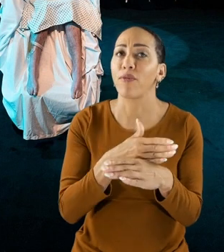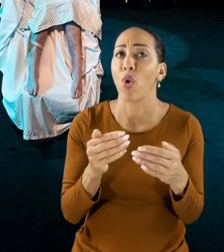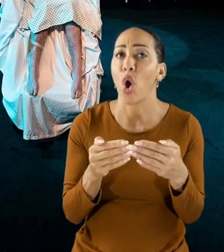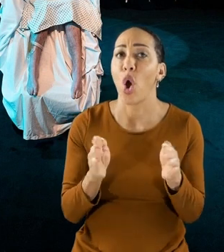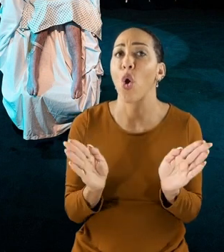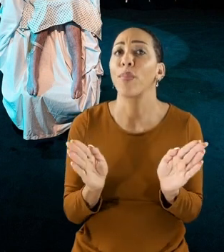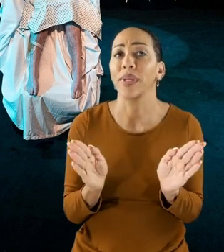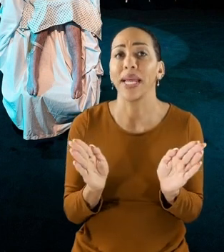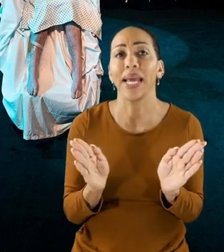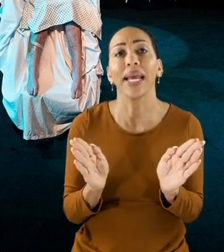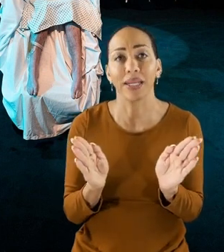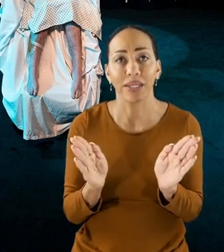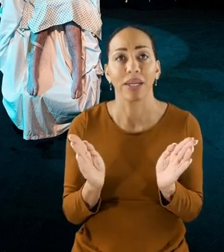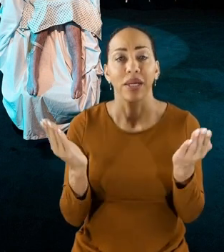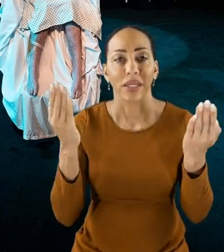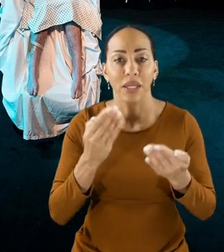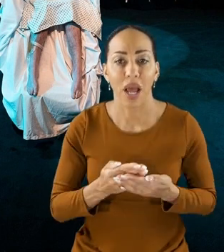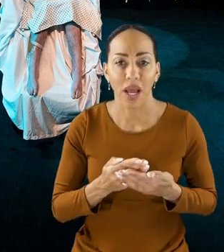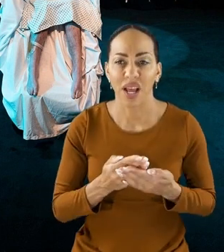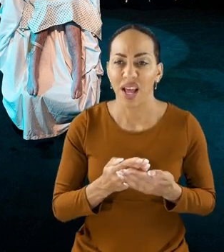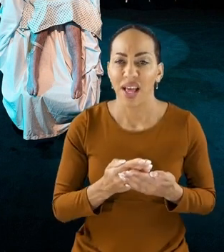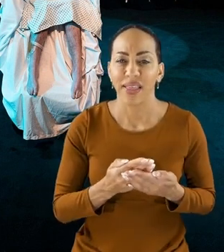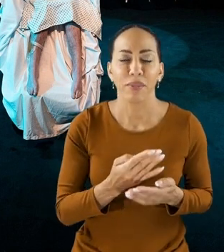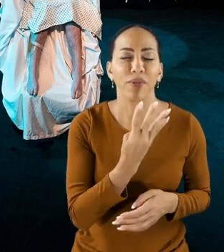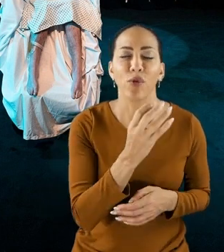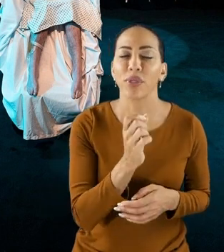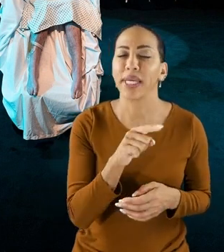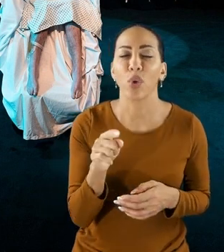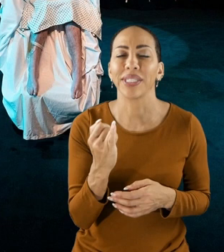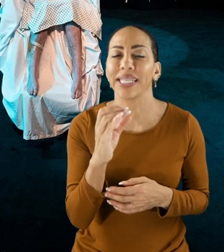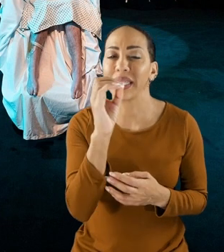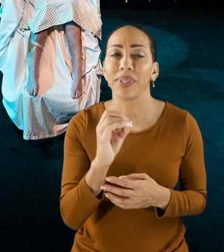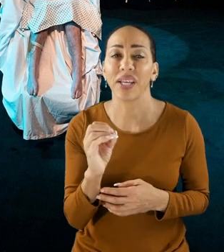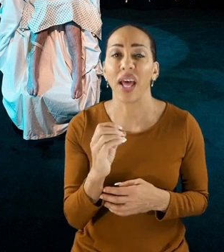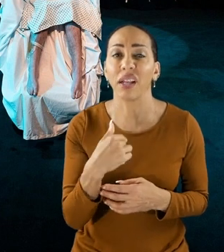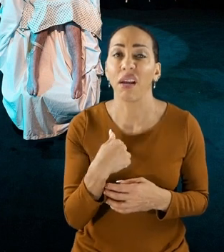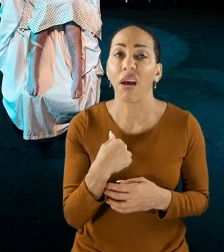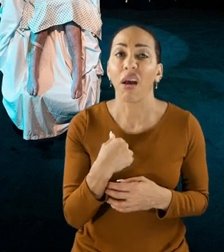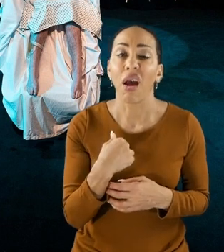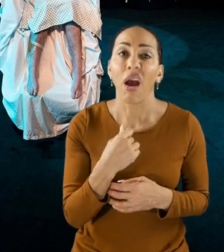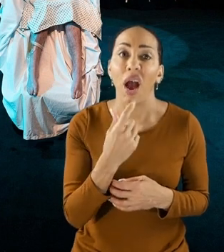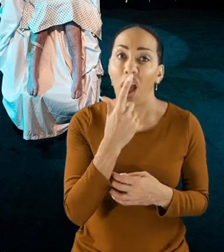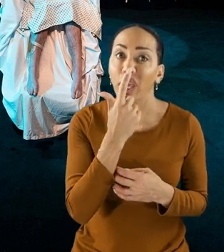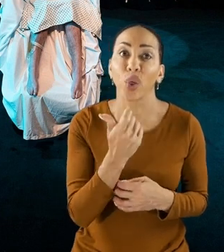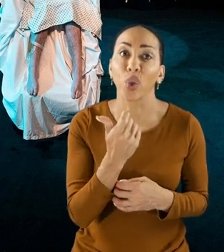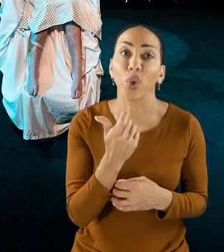my chances of surviving the next 48 hours were either 40 or 60%. And the Barbican knew that I was very ill. I was